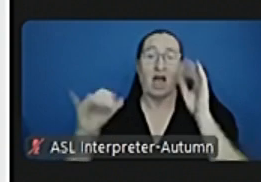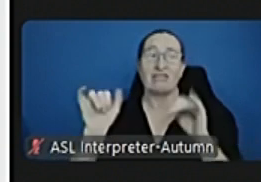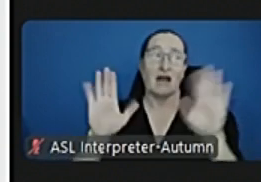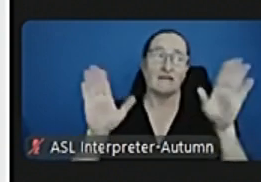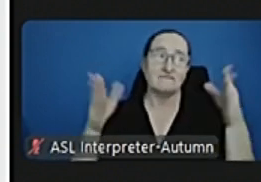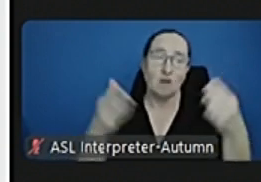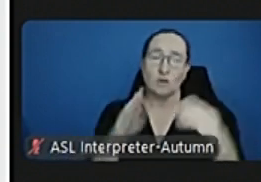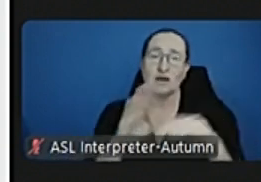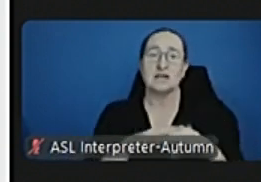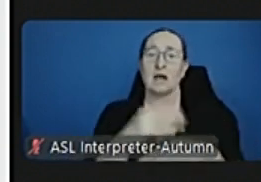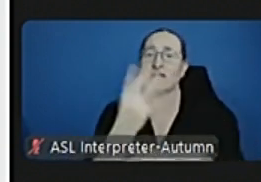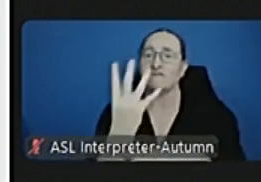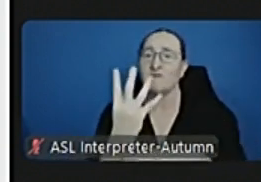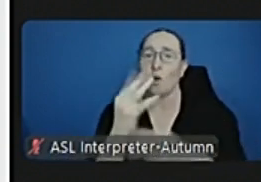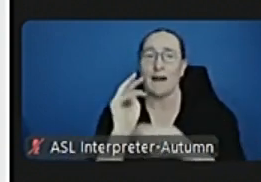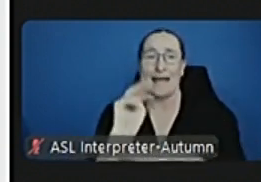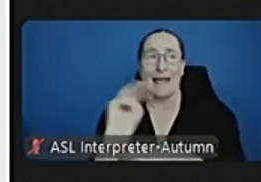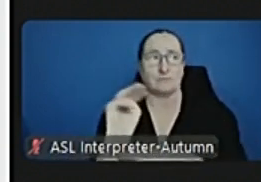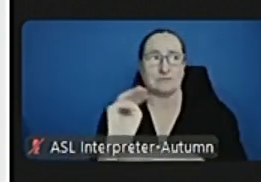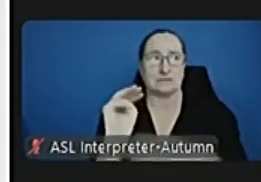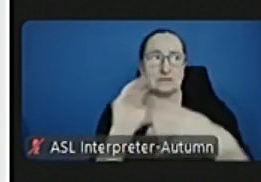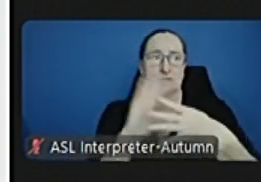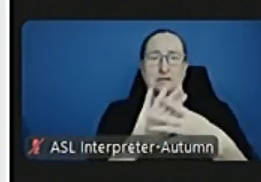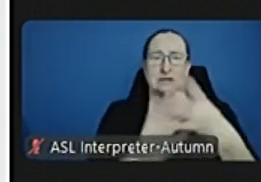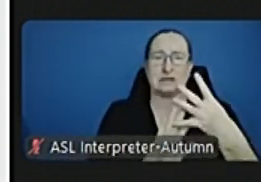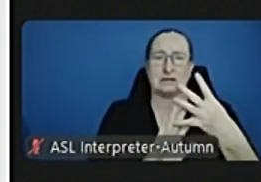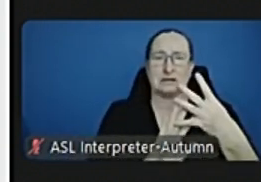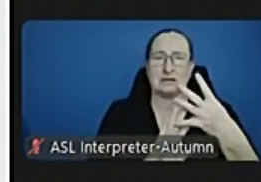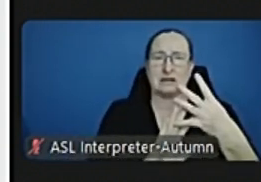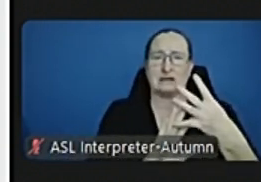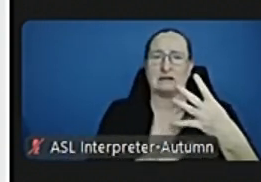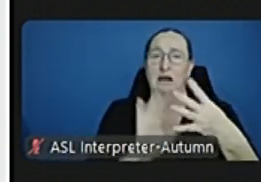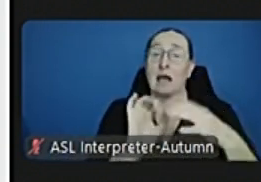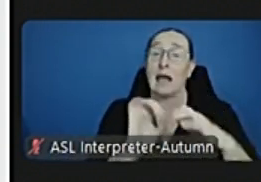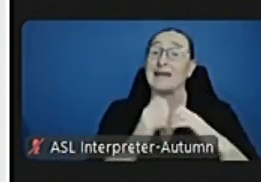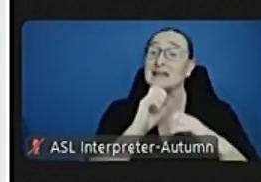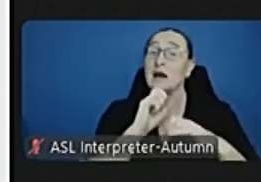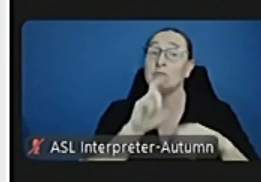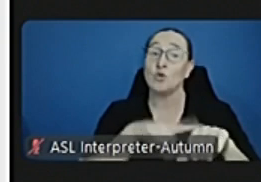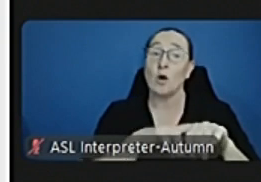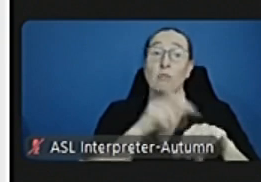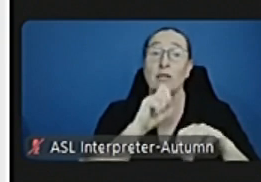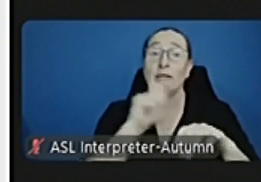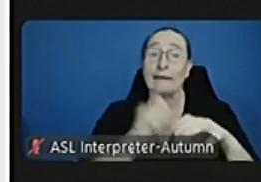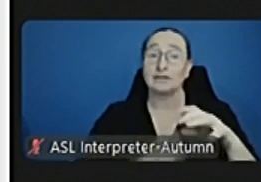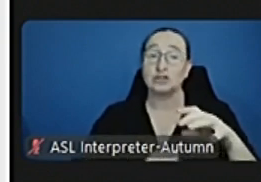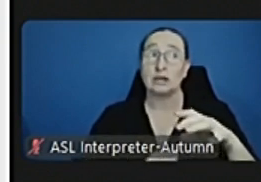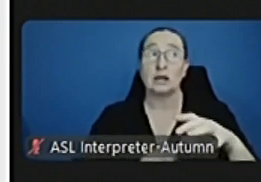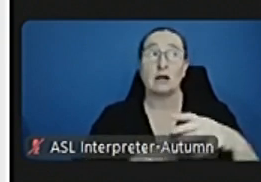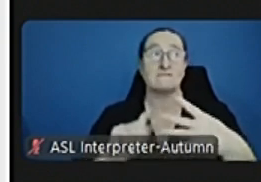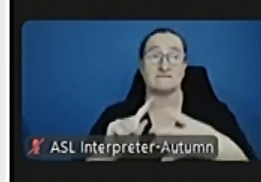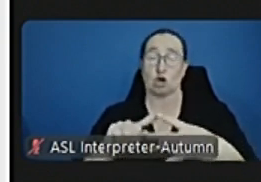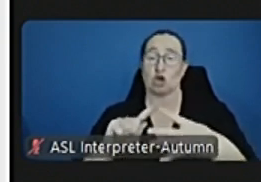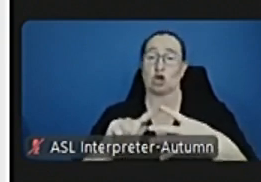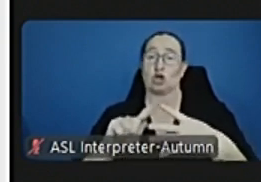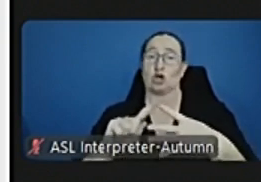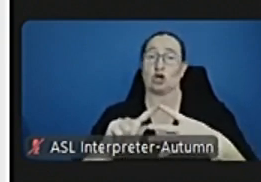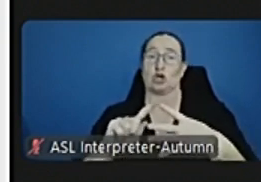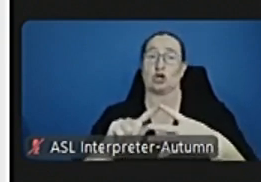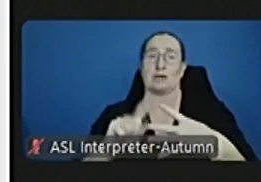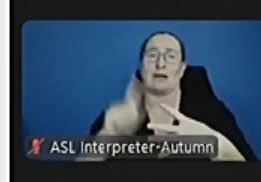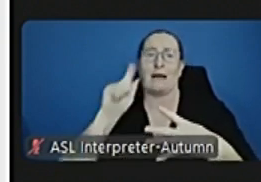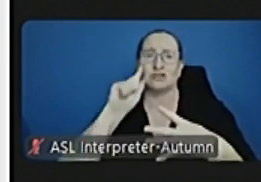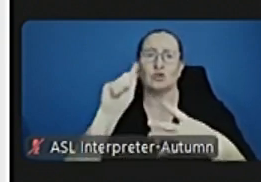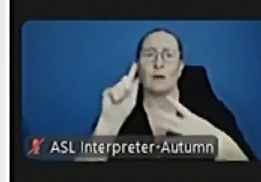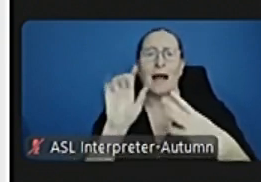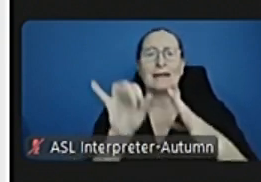4 M's. And you'll say, as I'm aging, normal aging, the first thing that is important is to identify